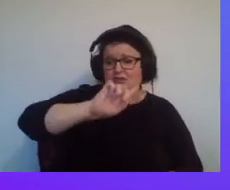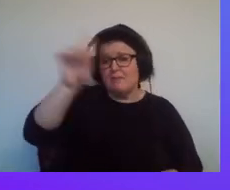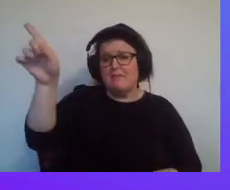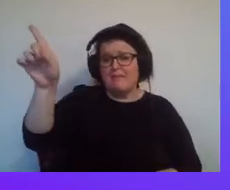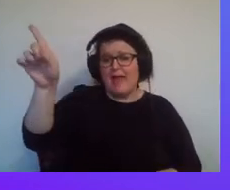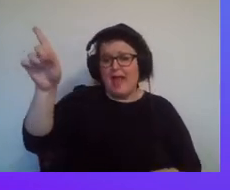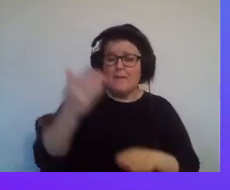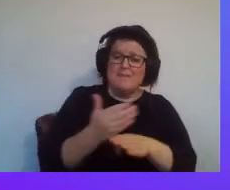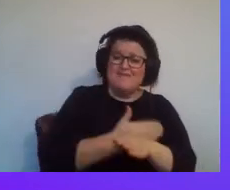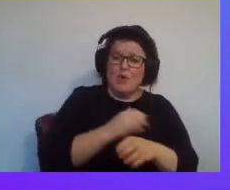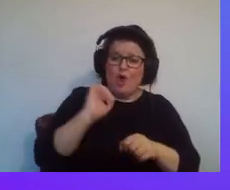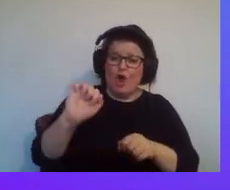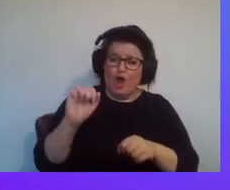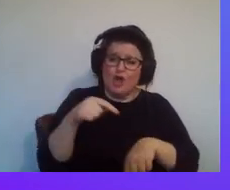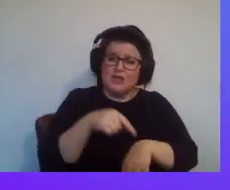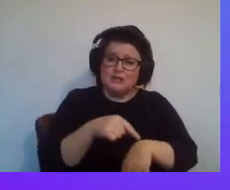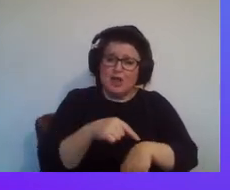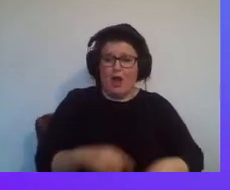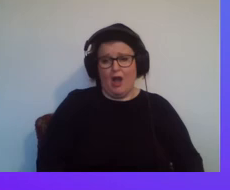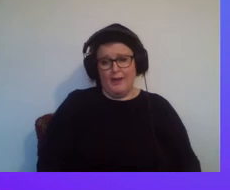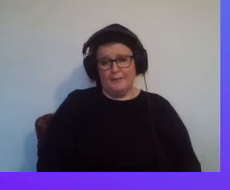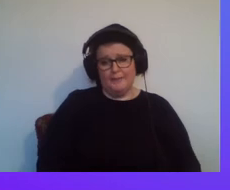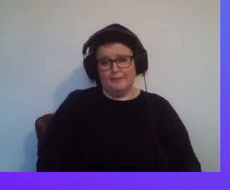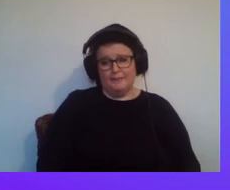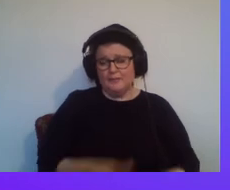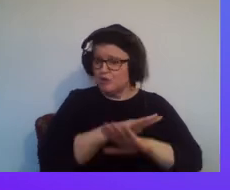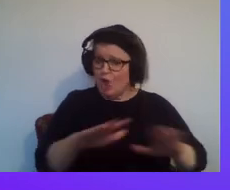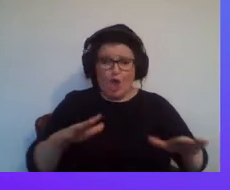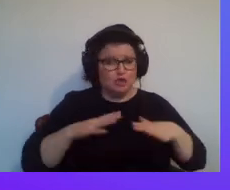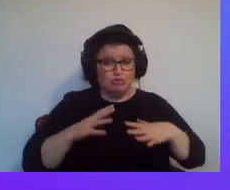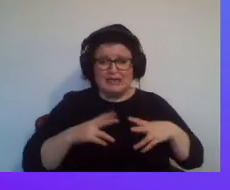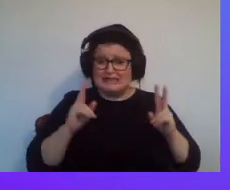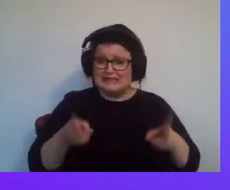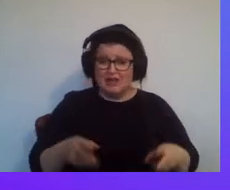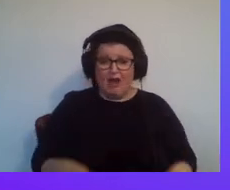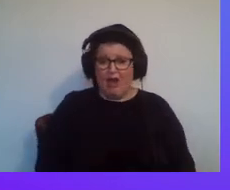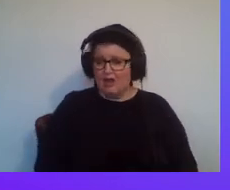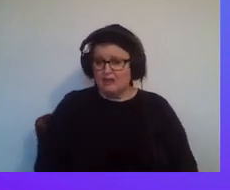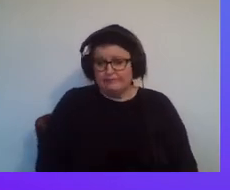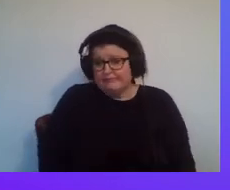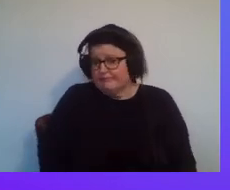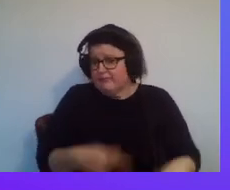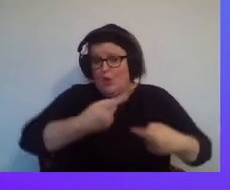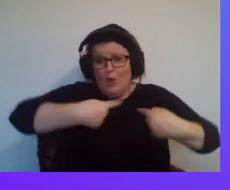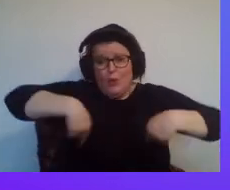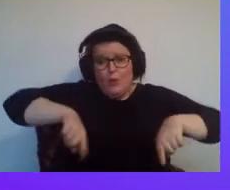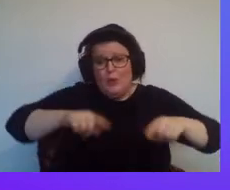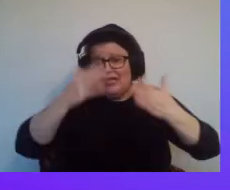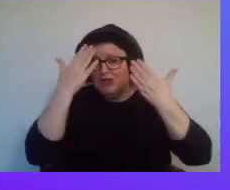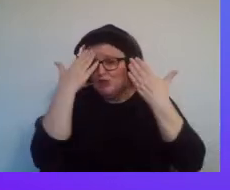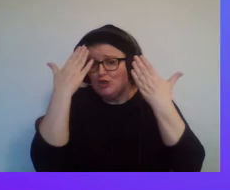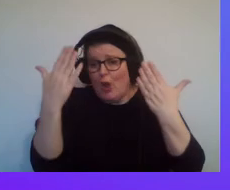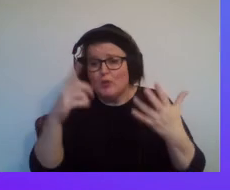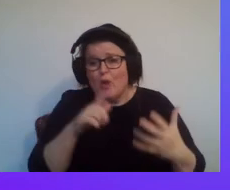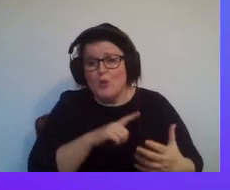our people are being called before their time. And we don't understand the science as to why that is. We don't know the medical reason what